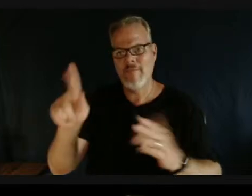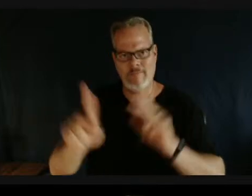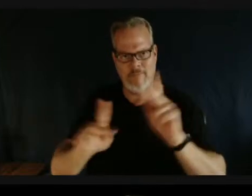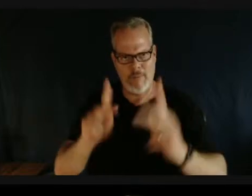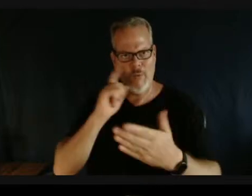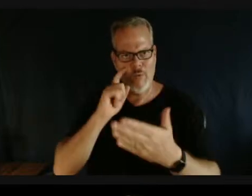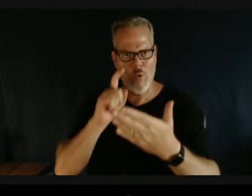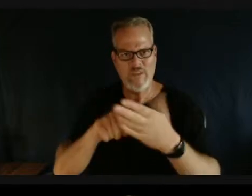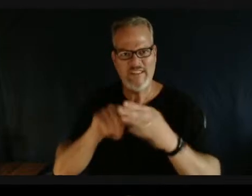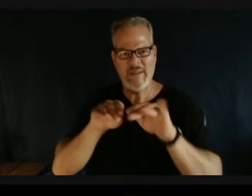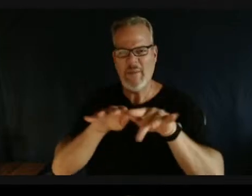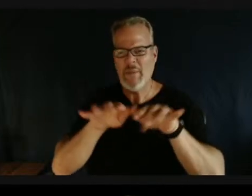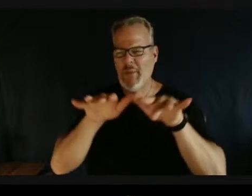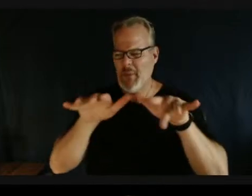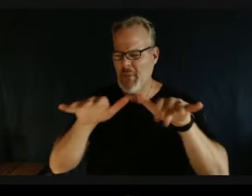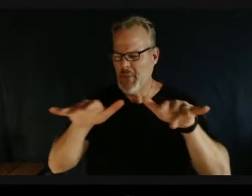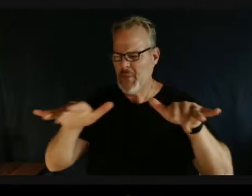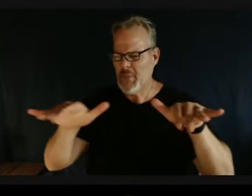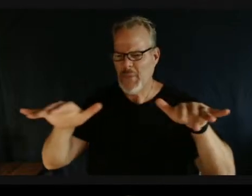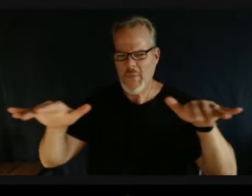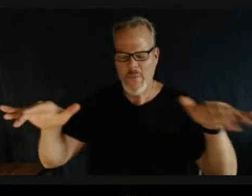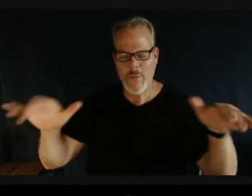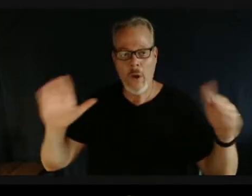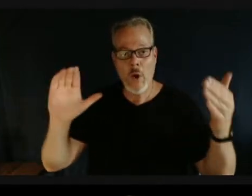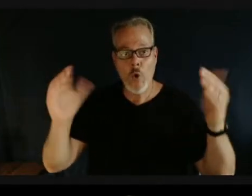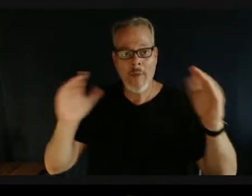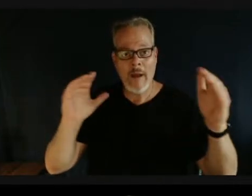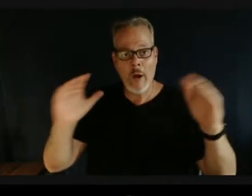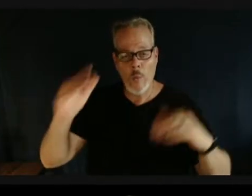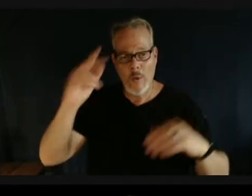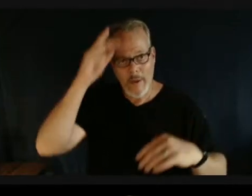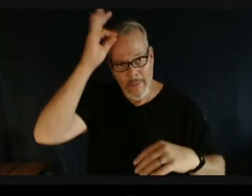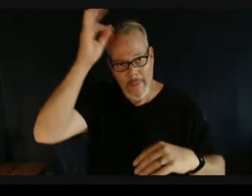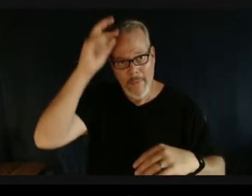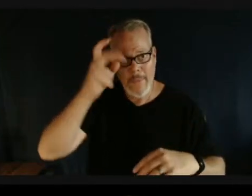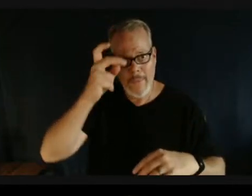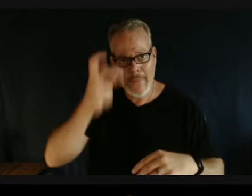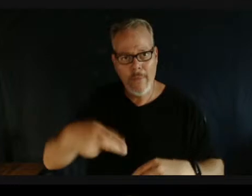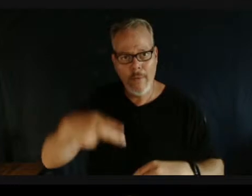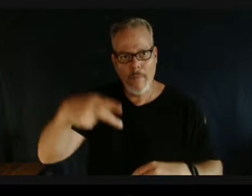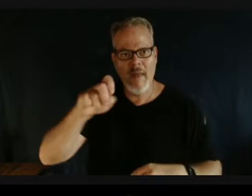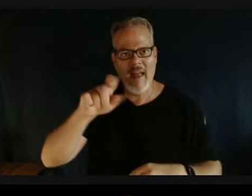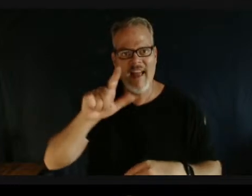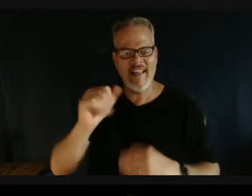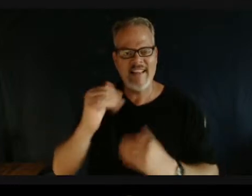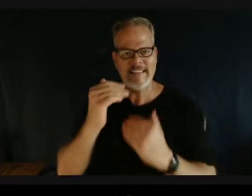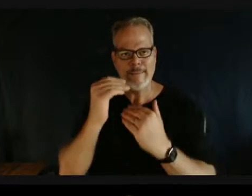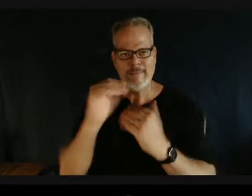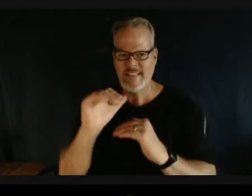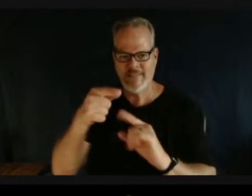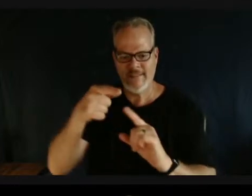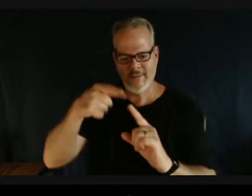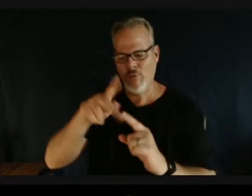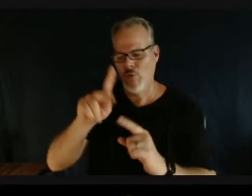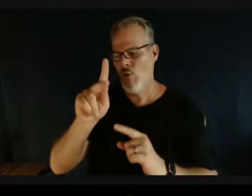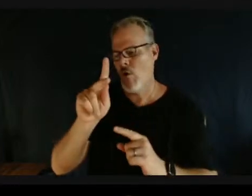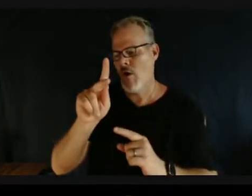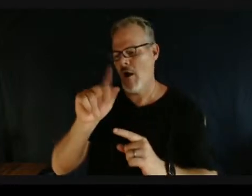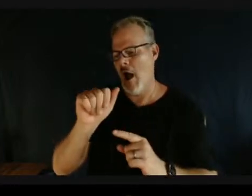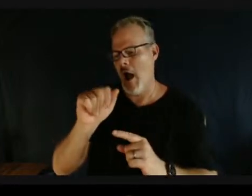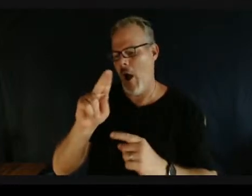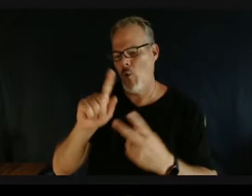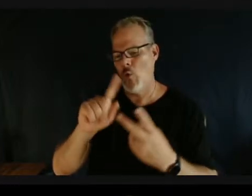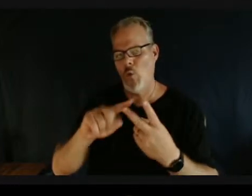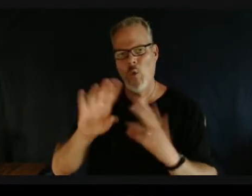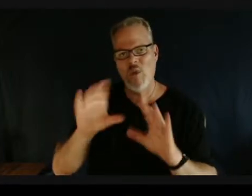so widespread, whereas the fallout with the Pele's hair, it's pretty confined to the Kīlauea volcano areas, depending on what the wind's doing. Whereas the